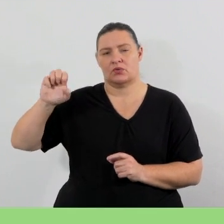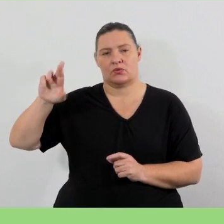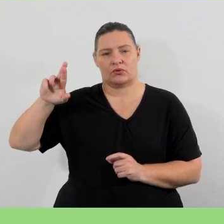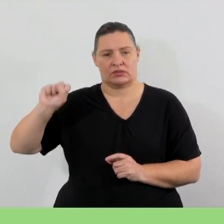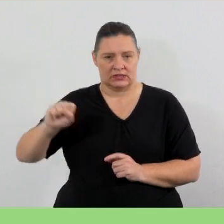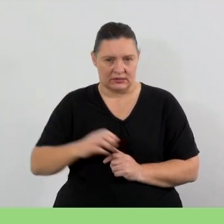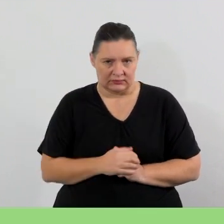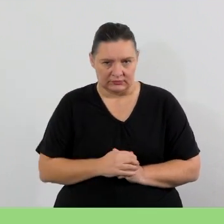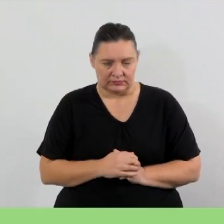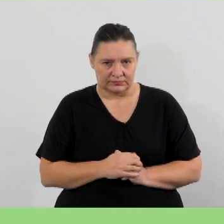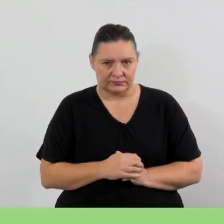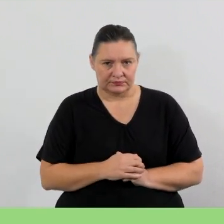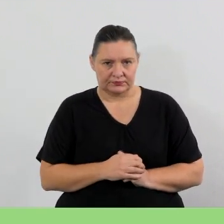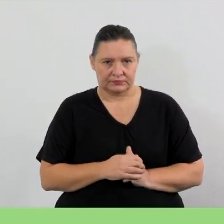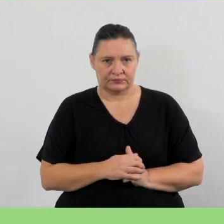predators.